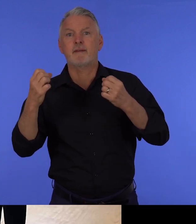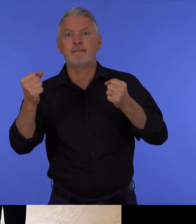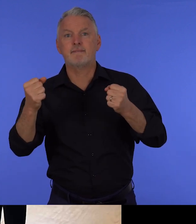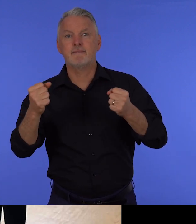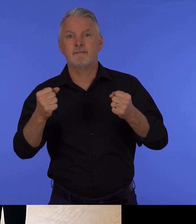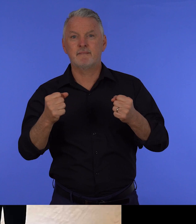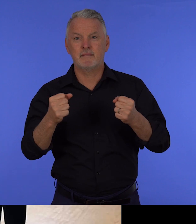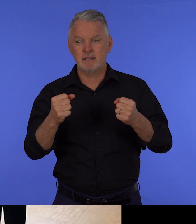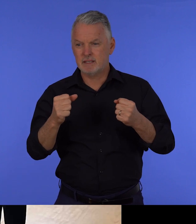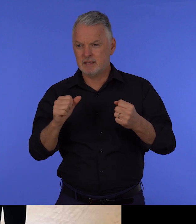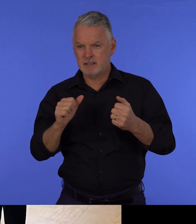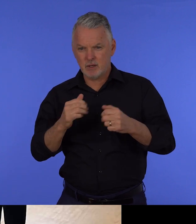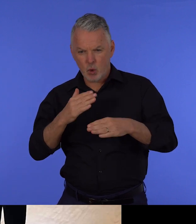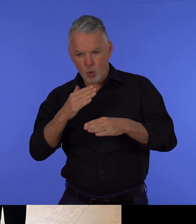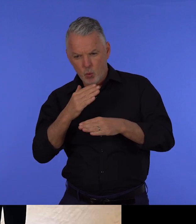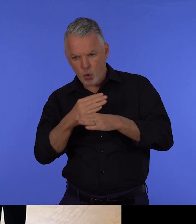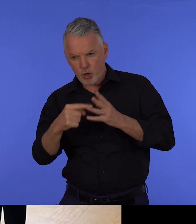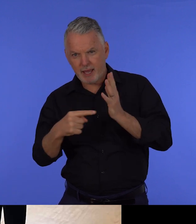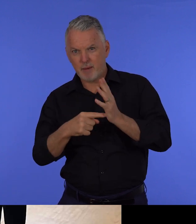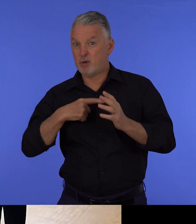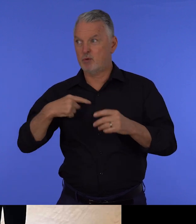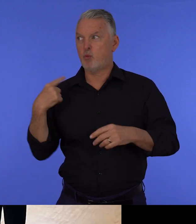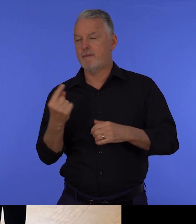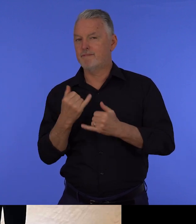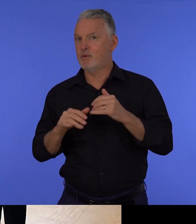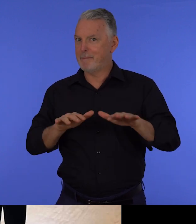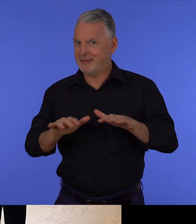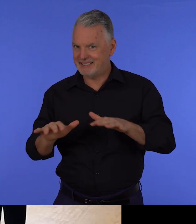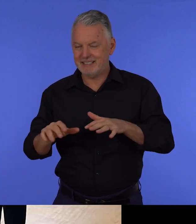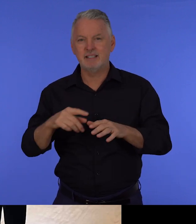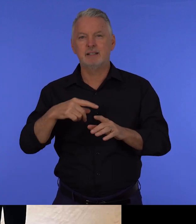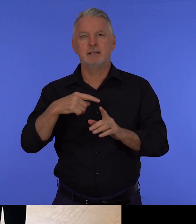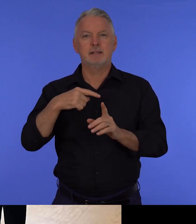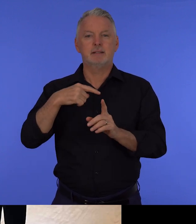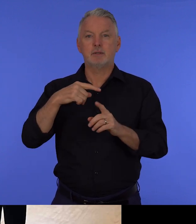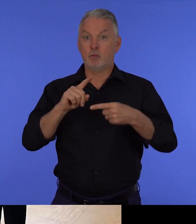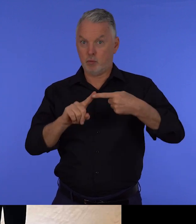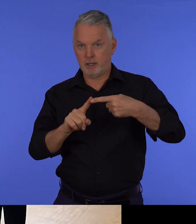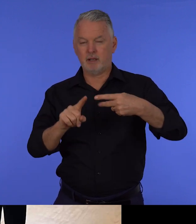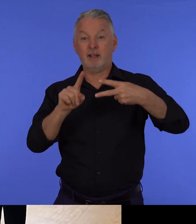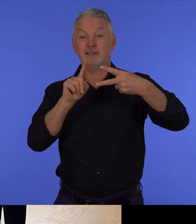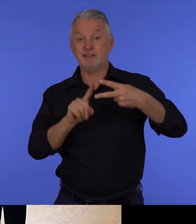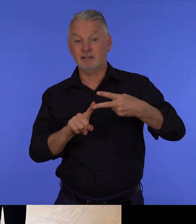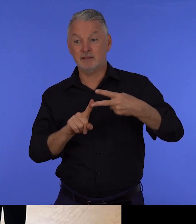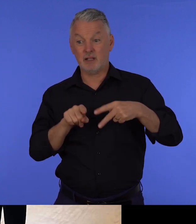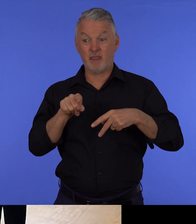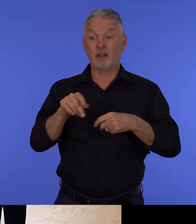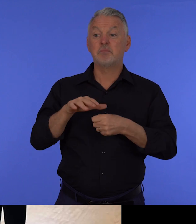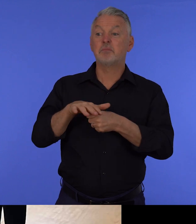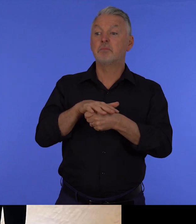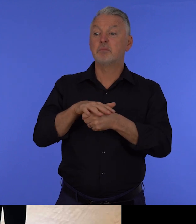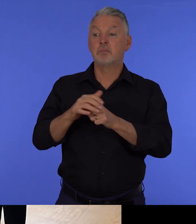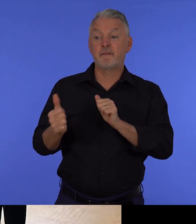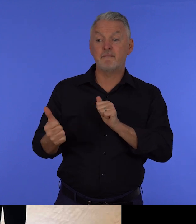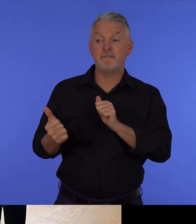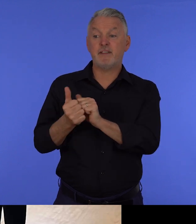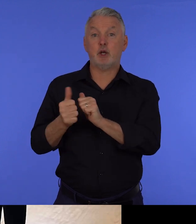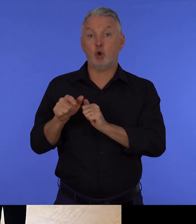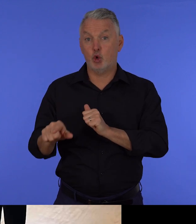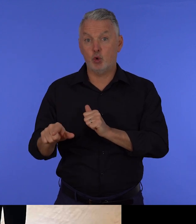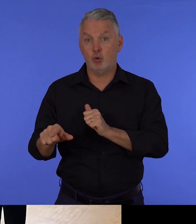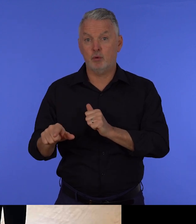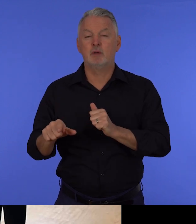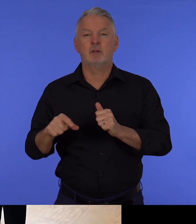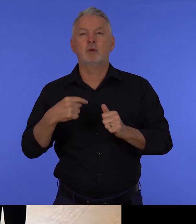local area to see what Scout groups actually fitted in, 1, with our busy timetable, and 2, also